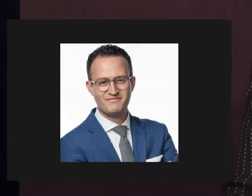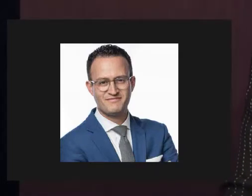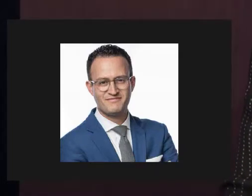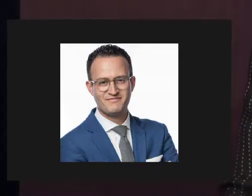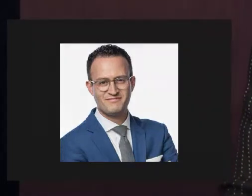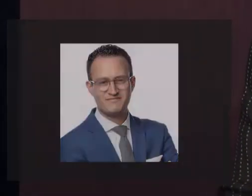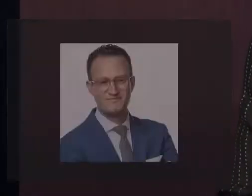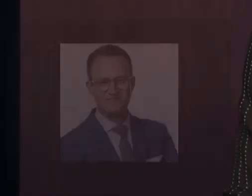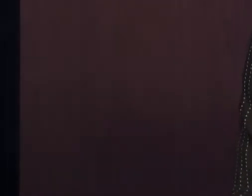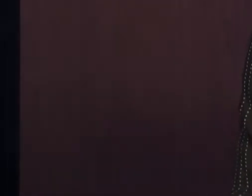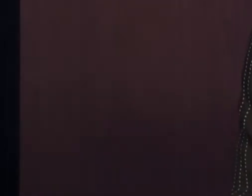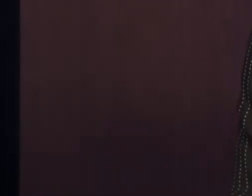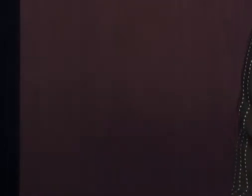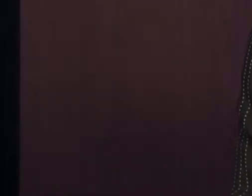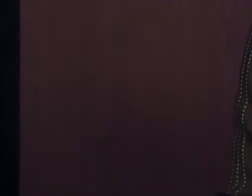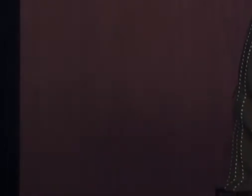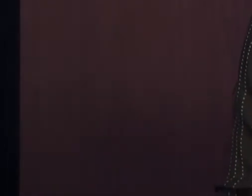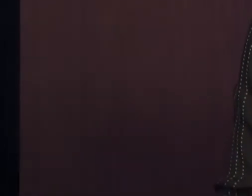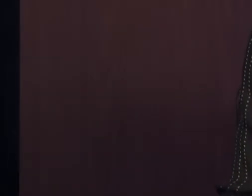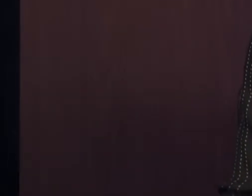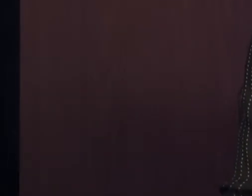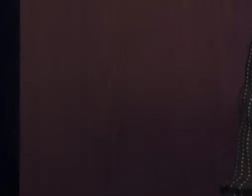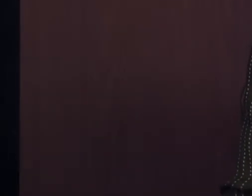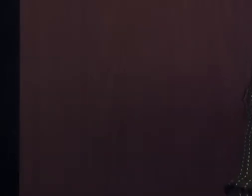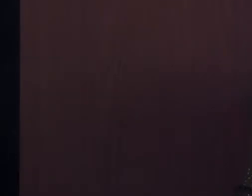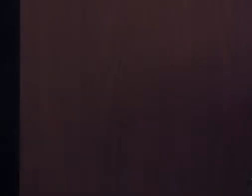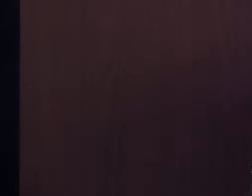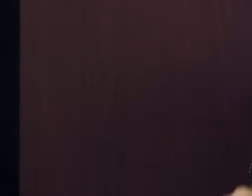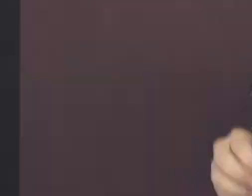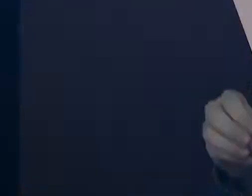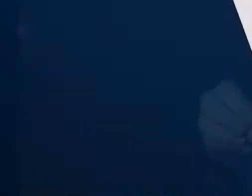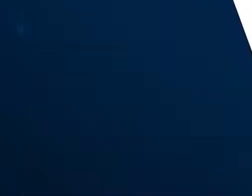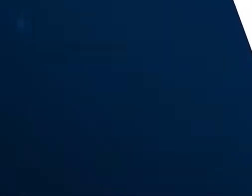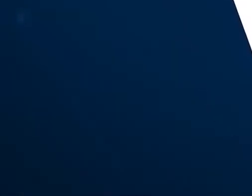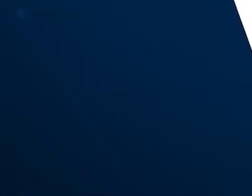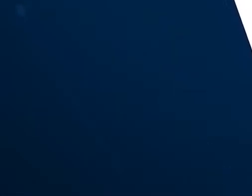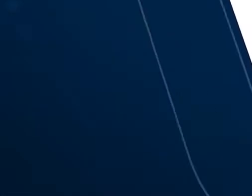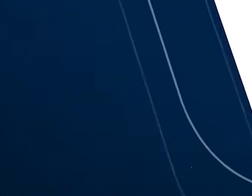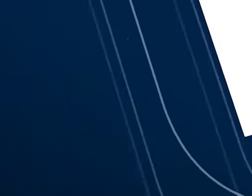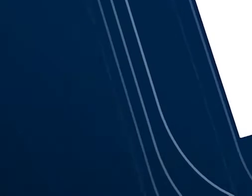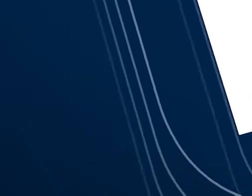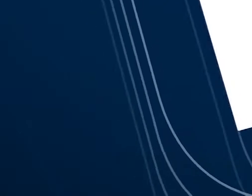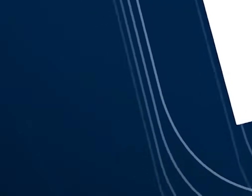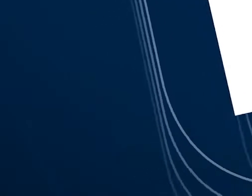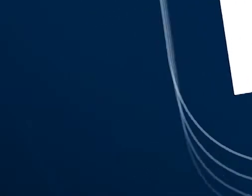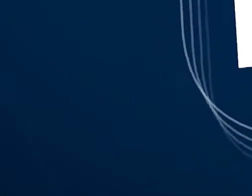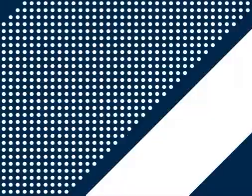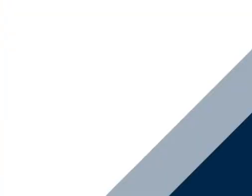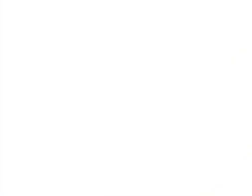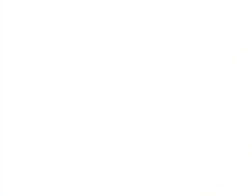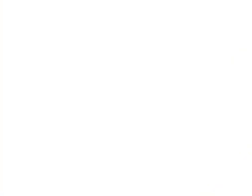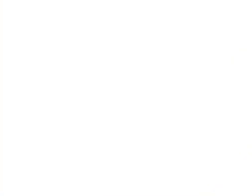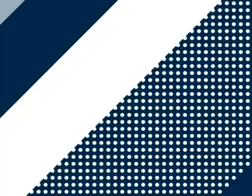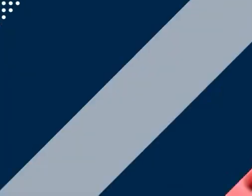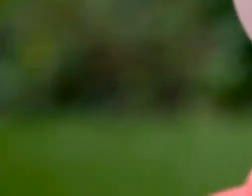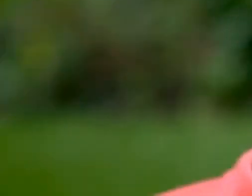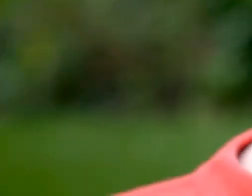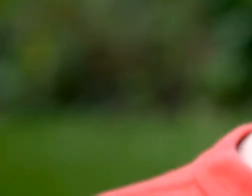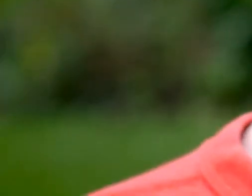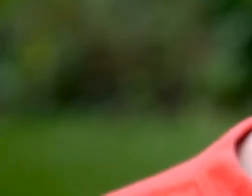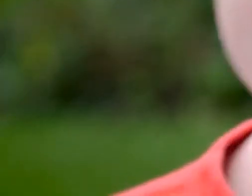YouTube on today. Glad you're with us. As soon as this week, kids 5 to 11 could get the go-ahead to receive the COVID-19